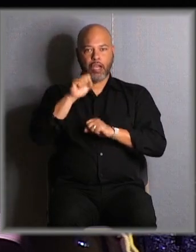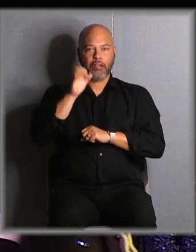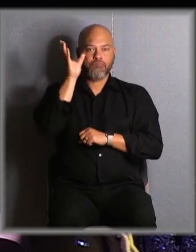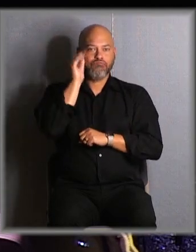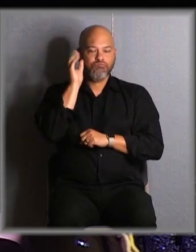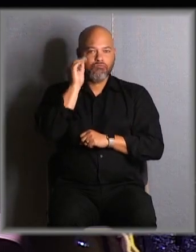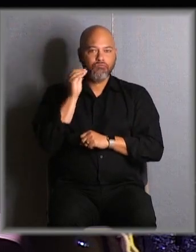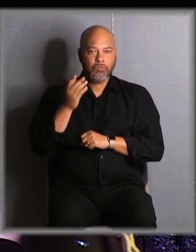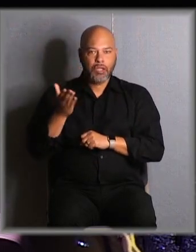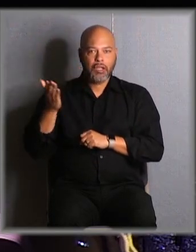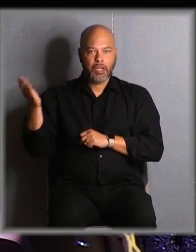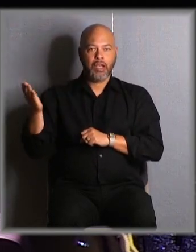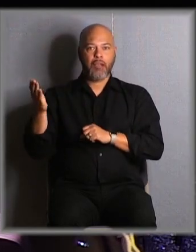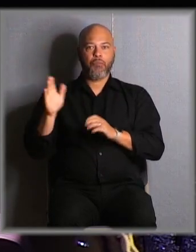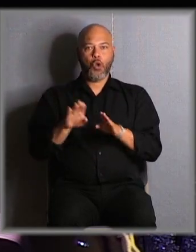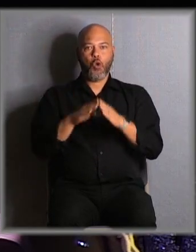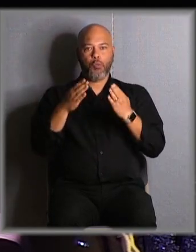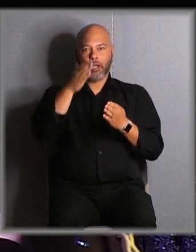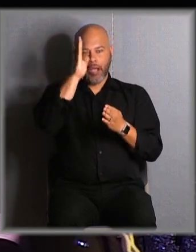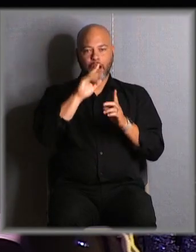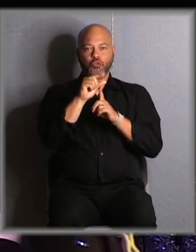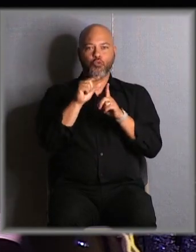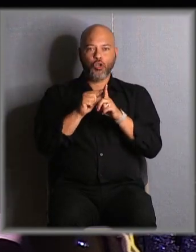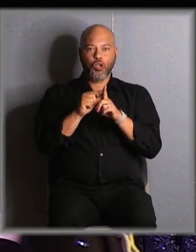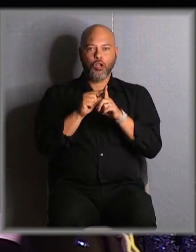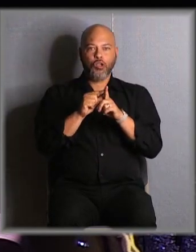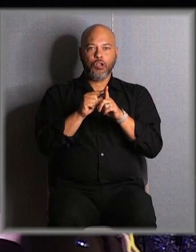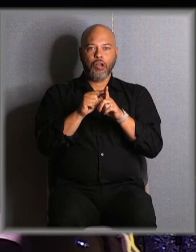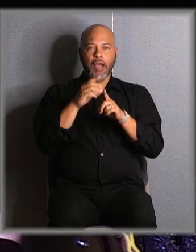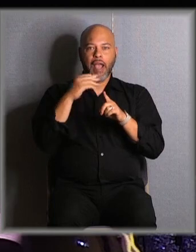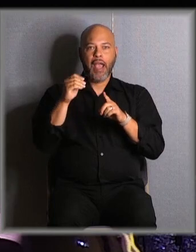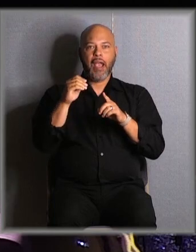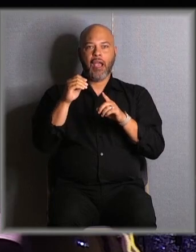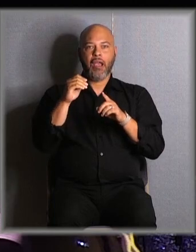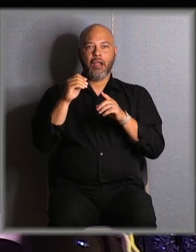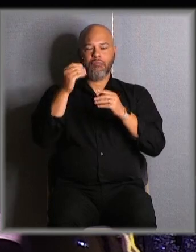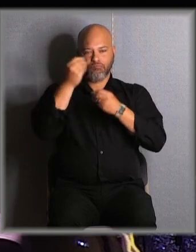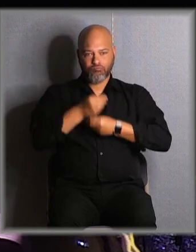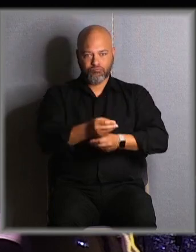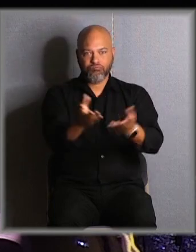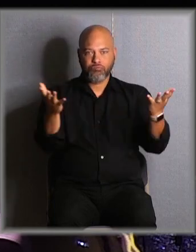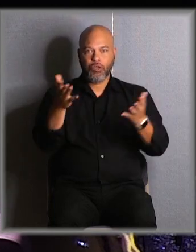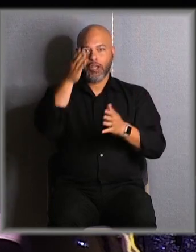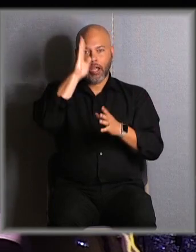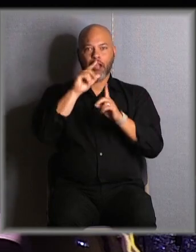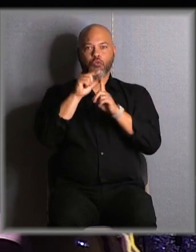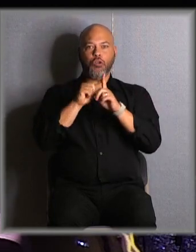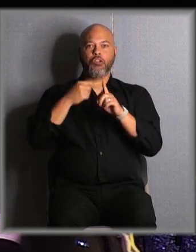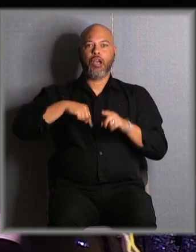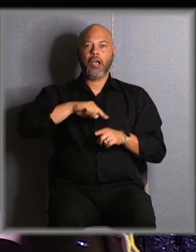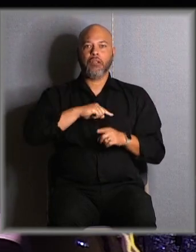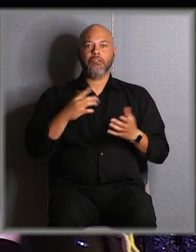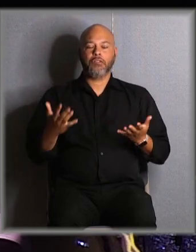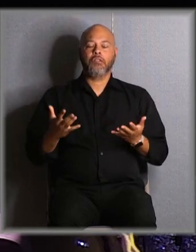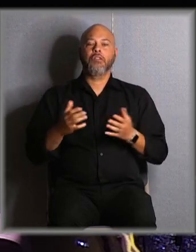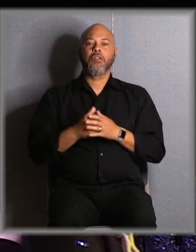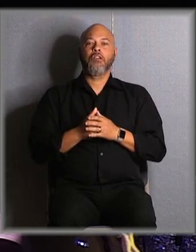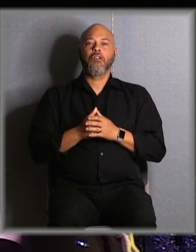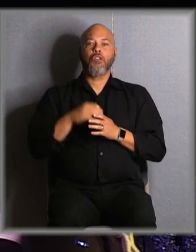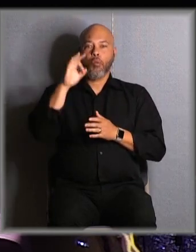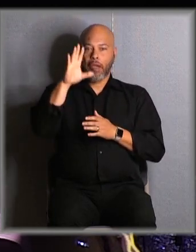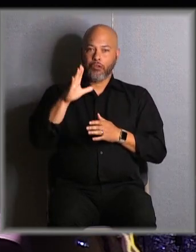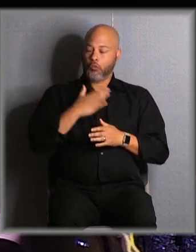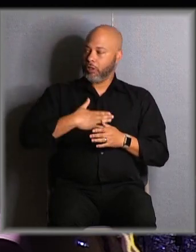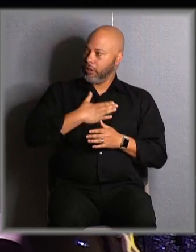him open the Word of God and bring God's Word to us this evening. And so, Pastor, if you